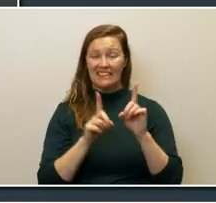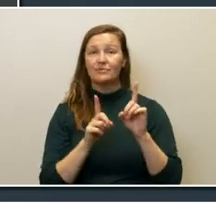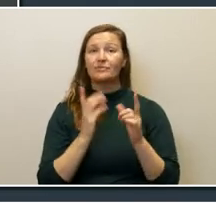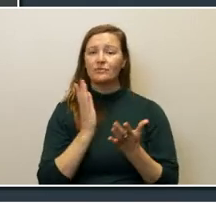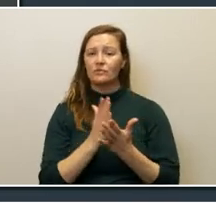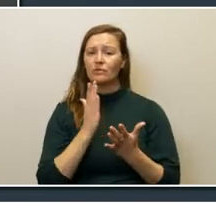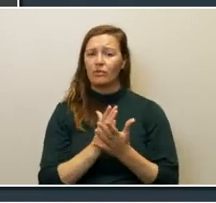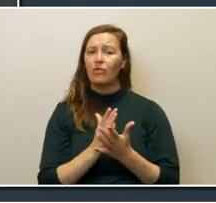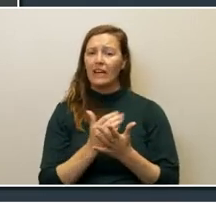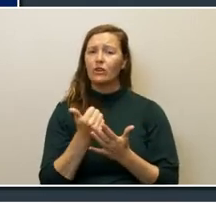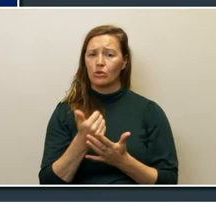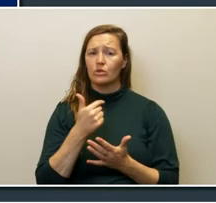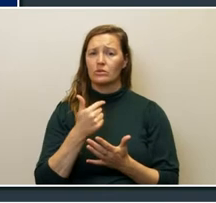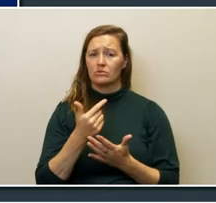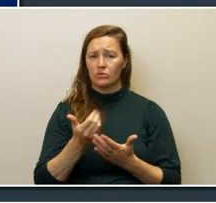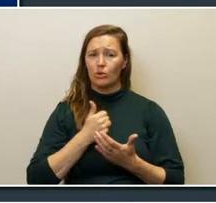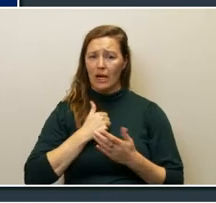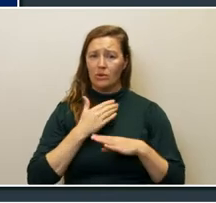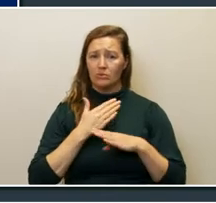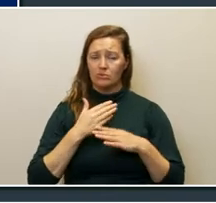good to us.